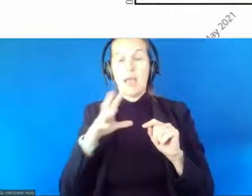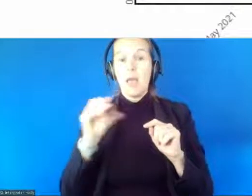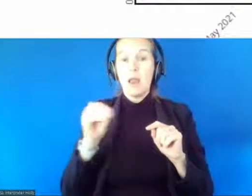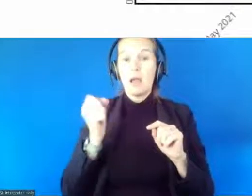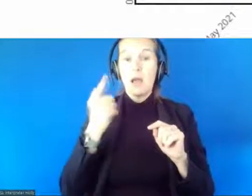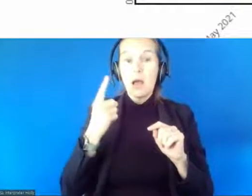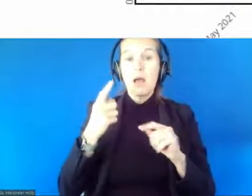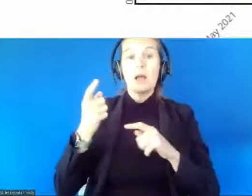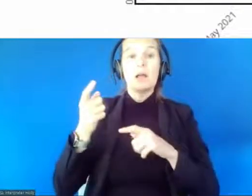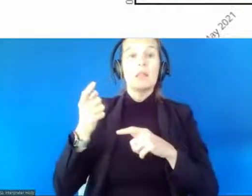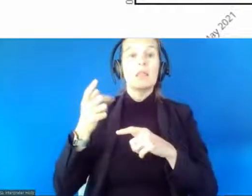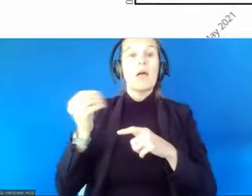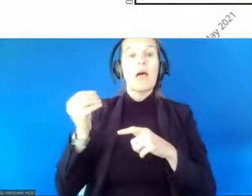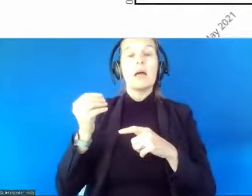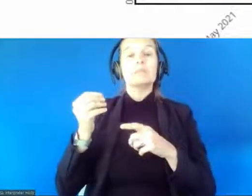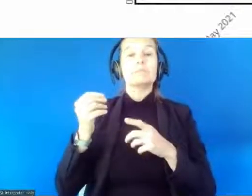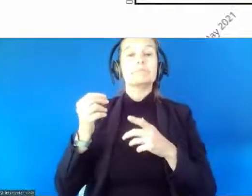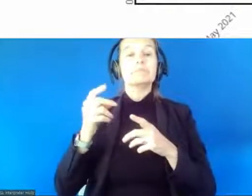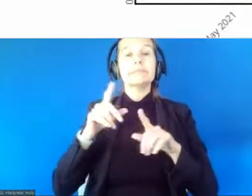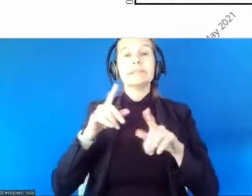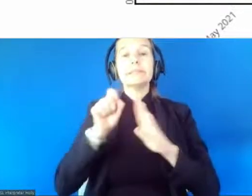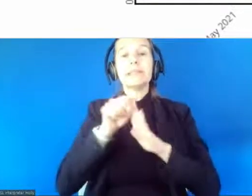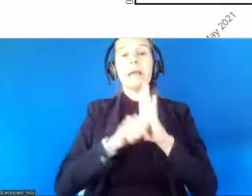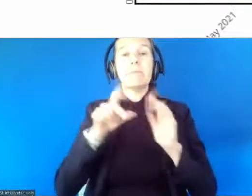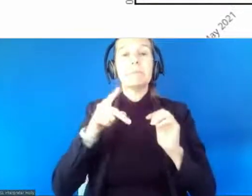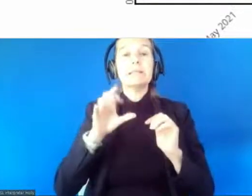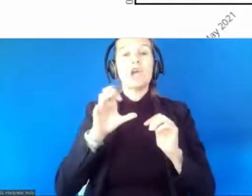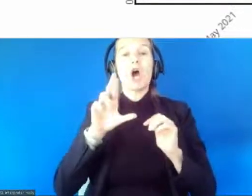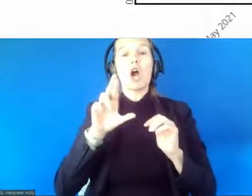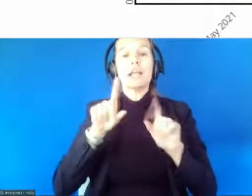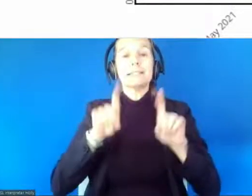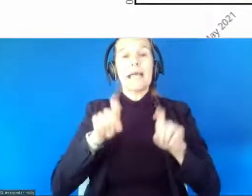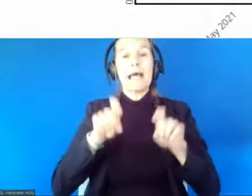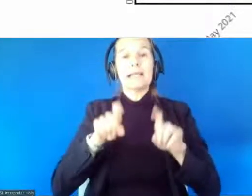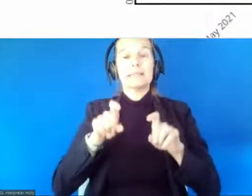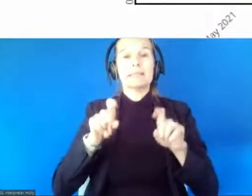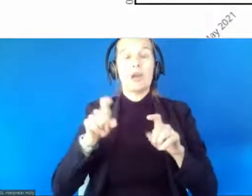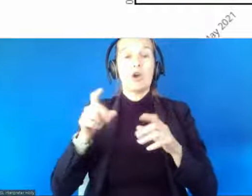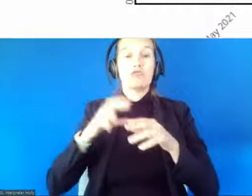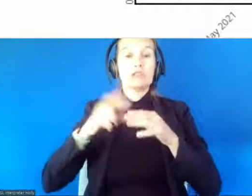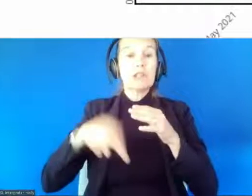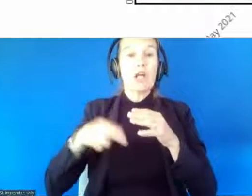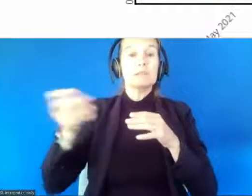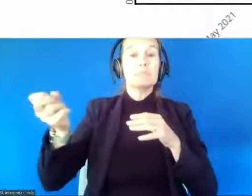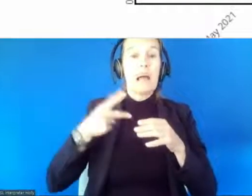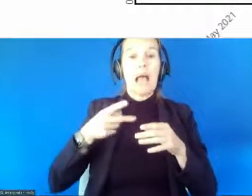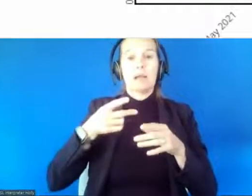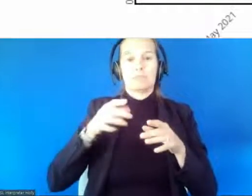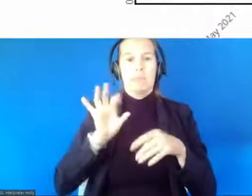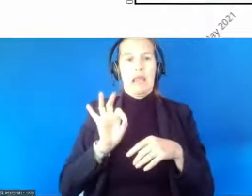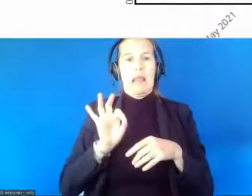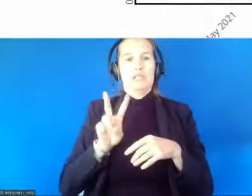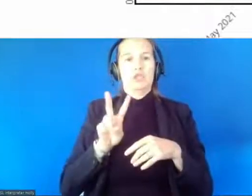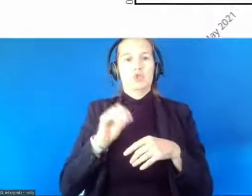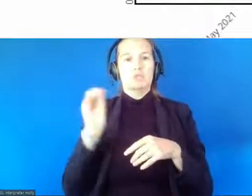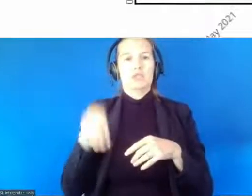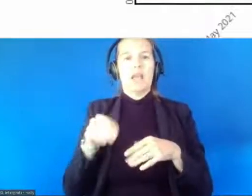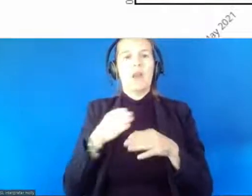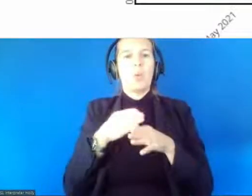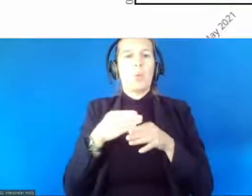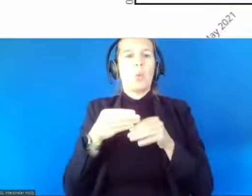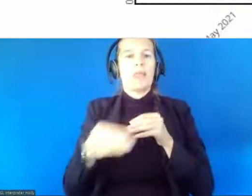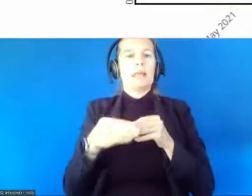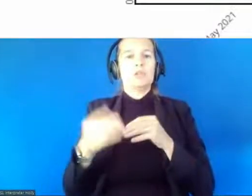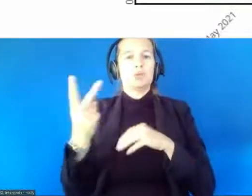for those state PCR tests has come down to 92% within 2 days. So the reporting